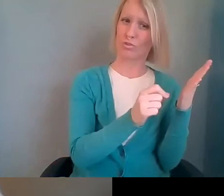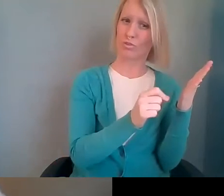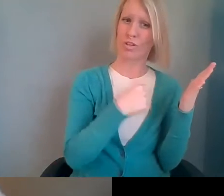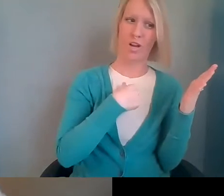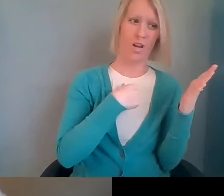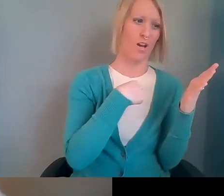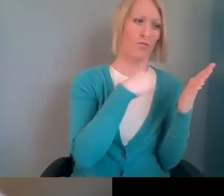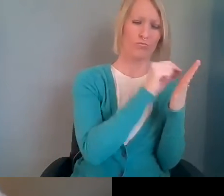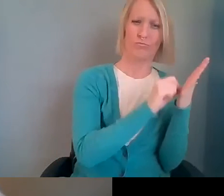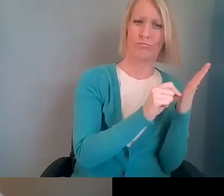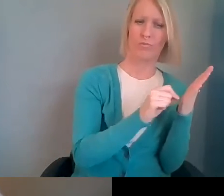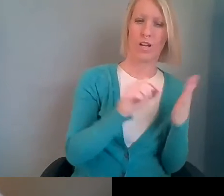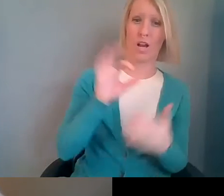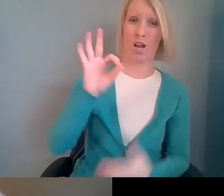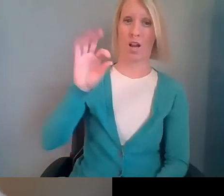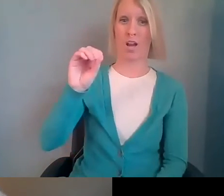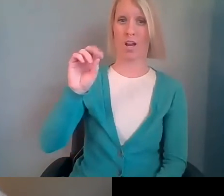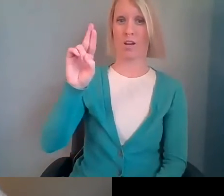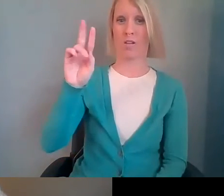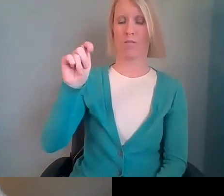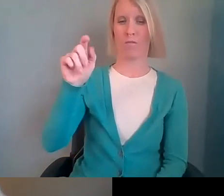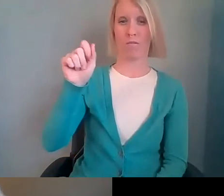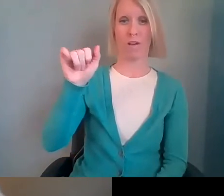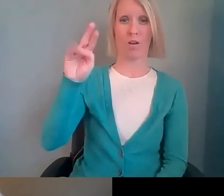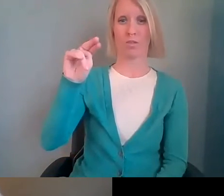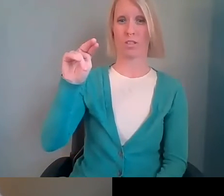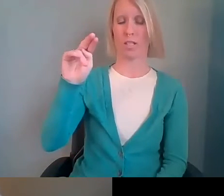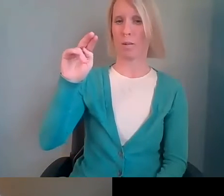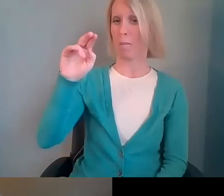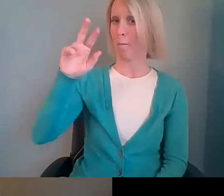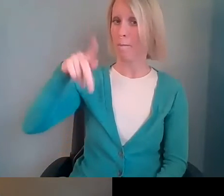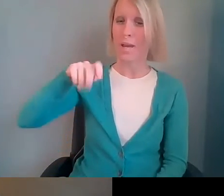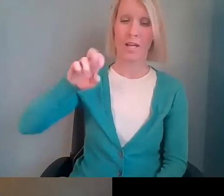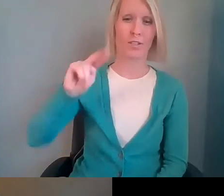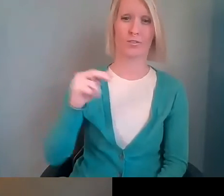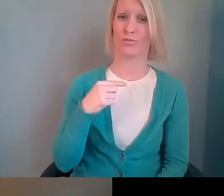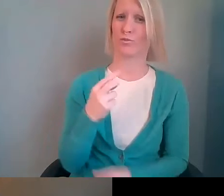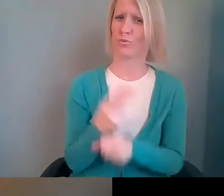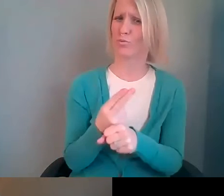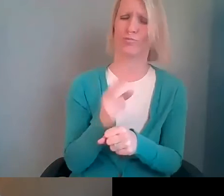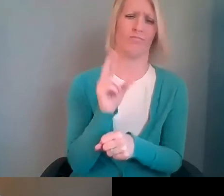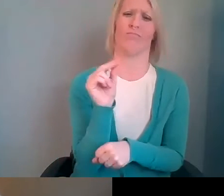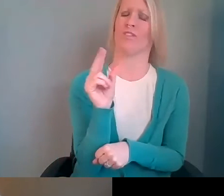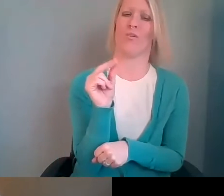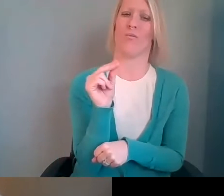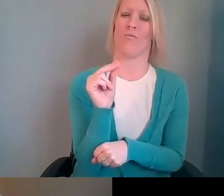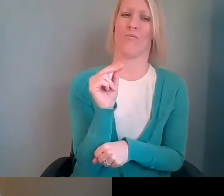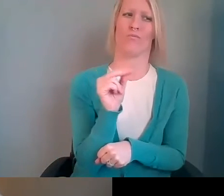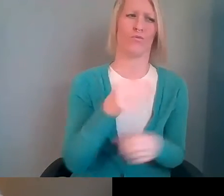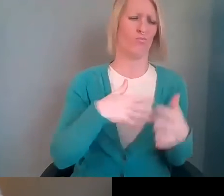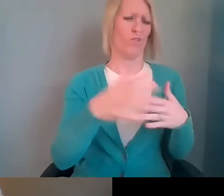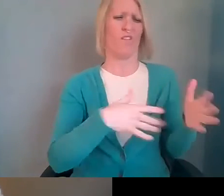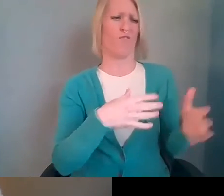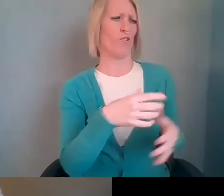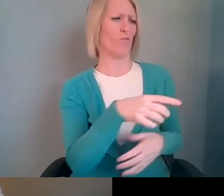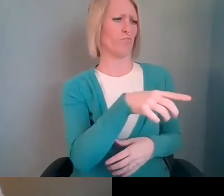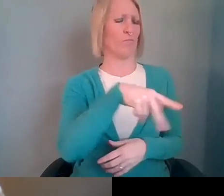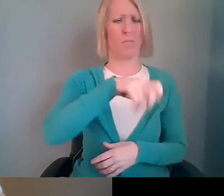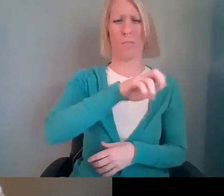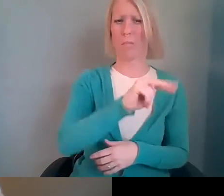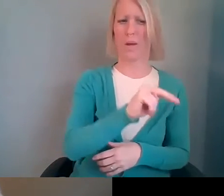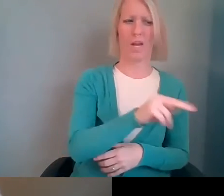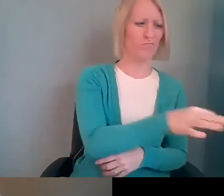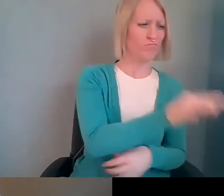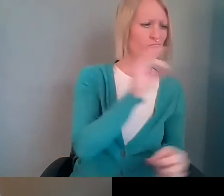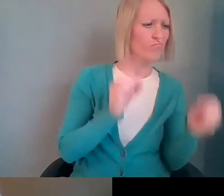up a pen that was nearest me and started using it. Um, and somewhere along the line, I don't know exactly